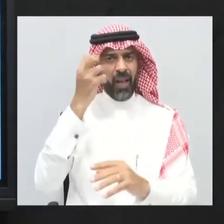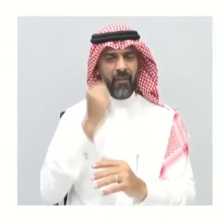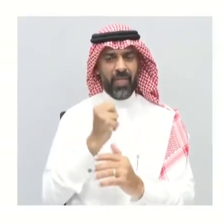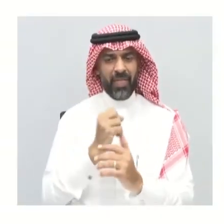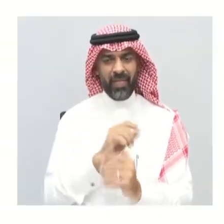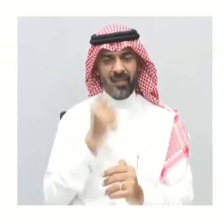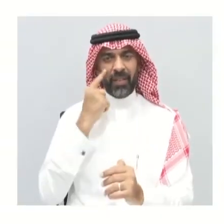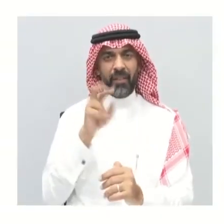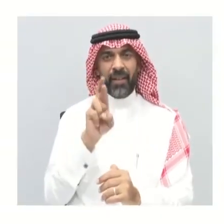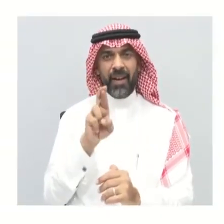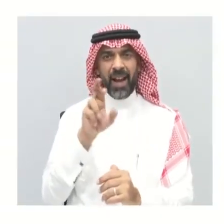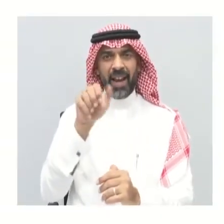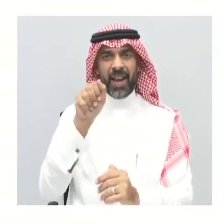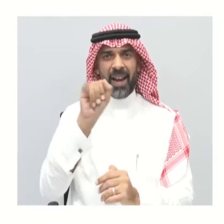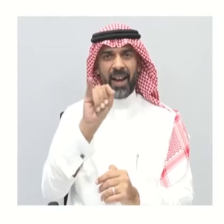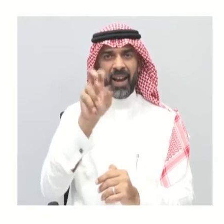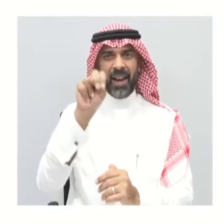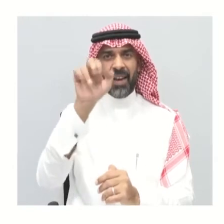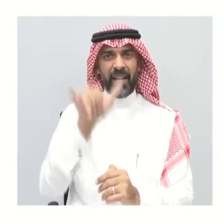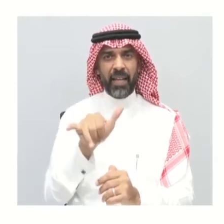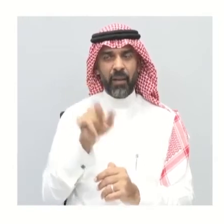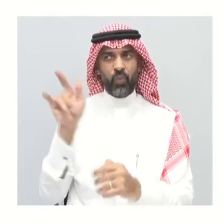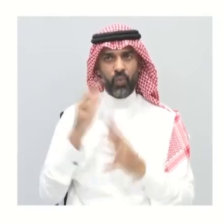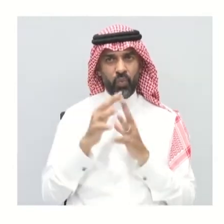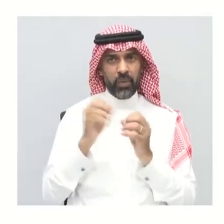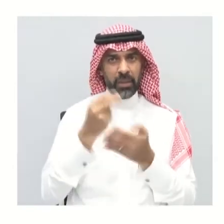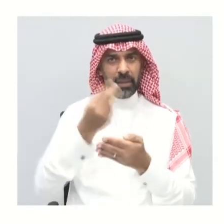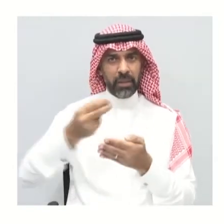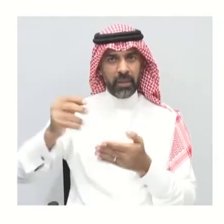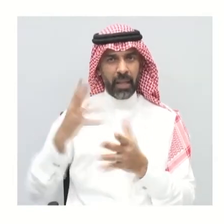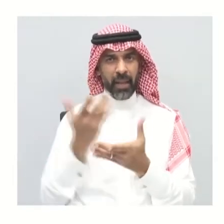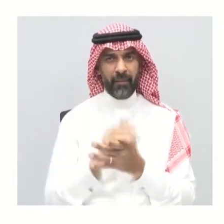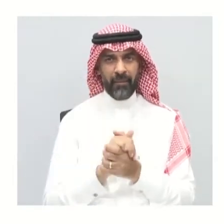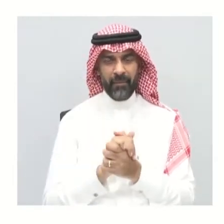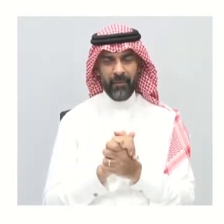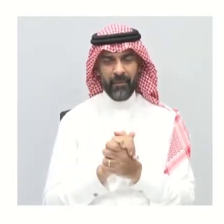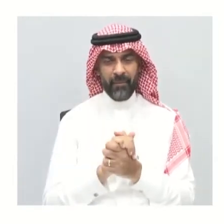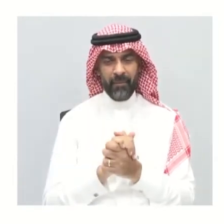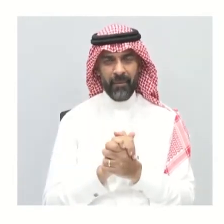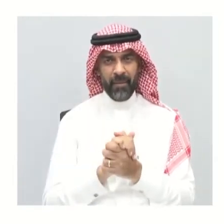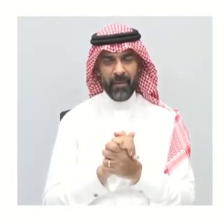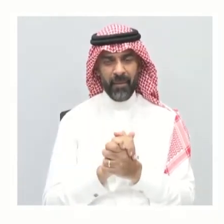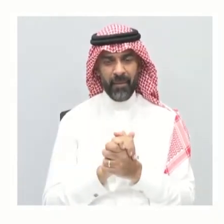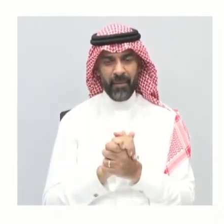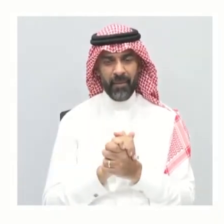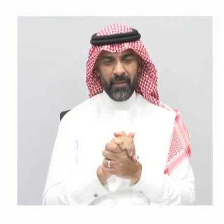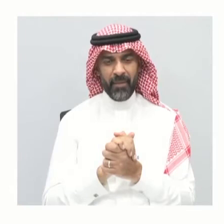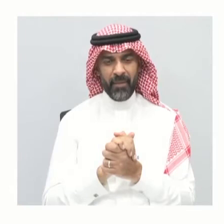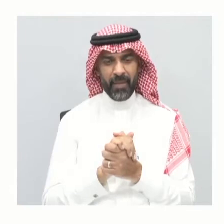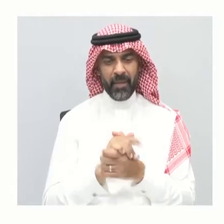so it's rainy today. How does it look like? Okay, we're going to draw clouds.